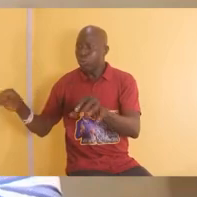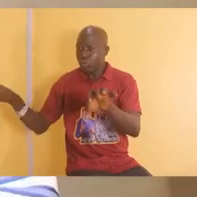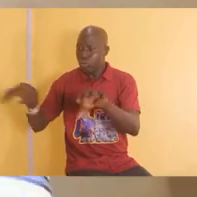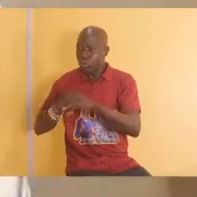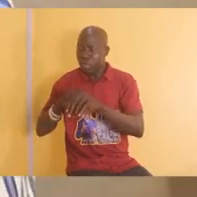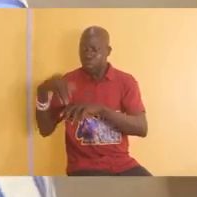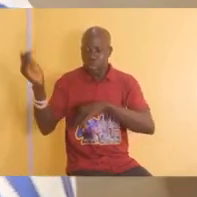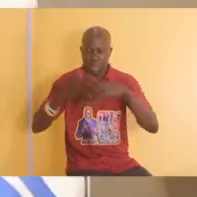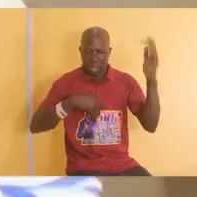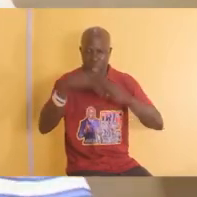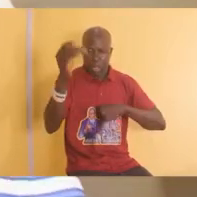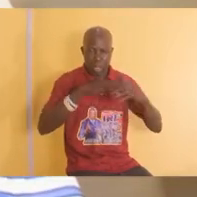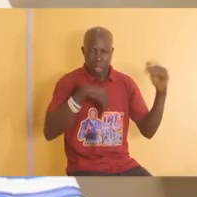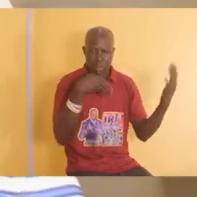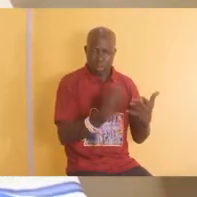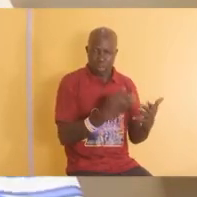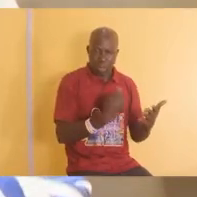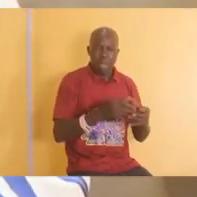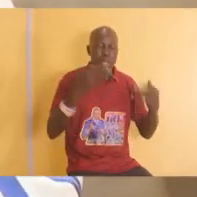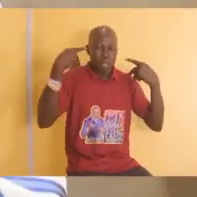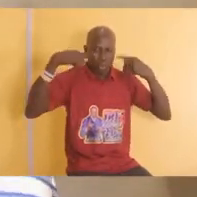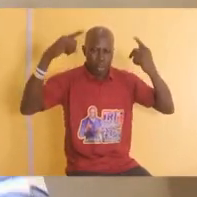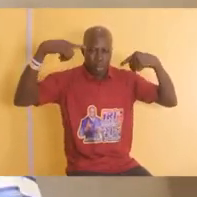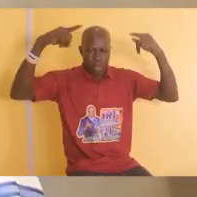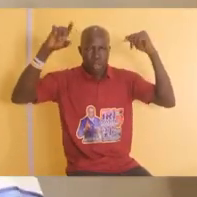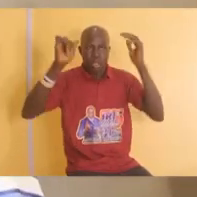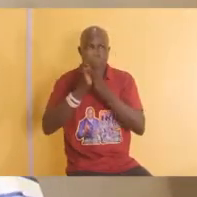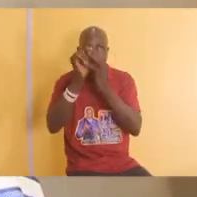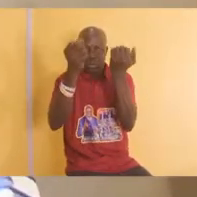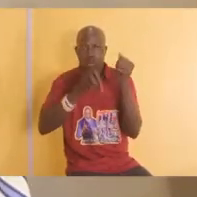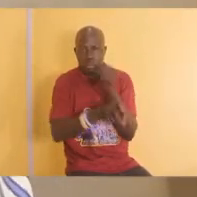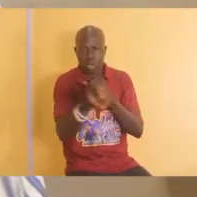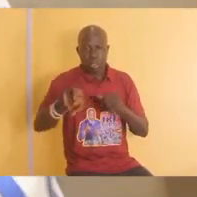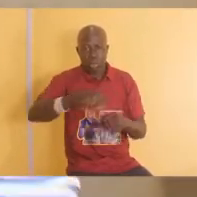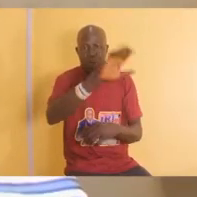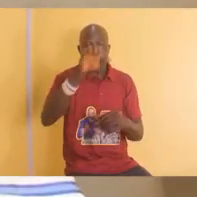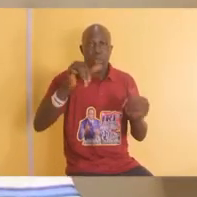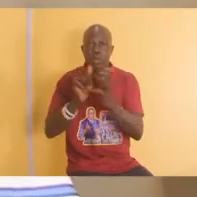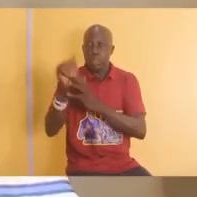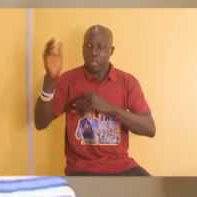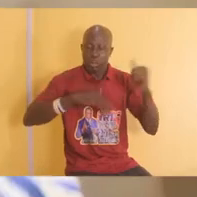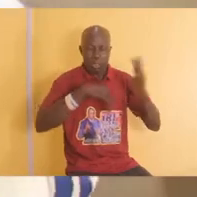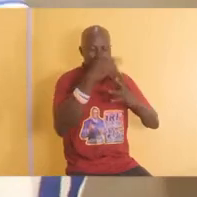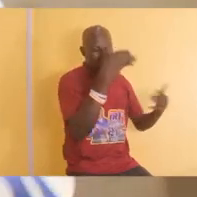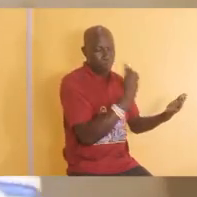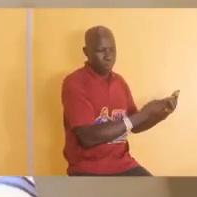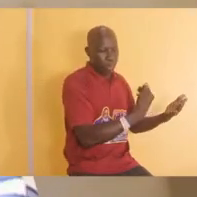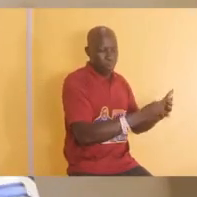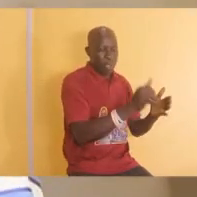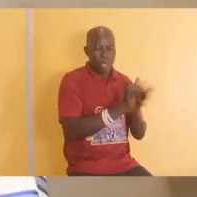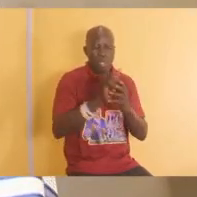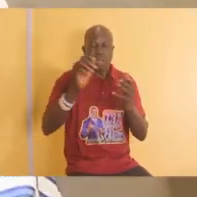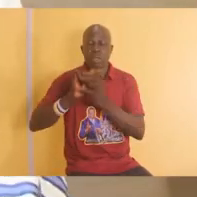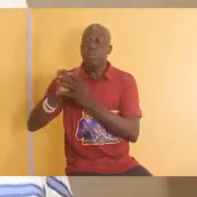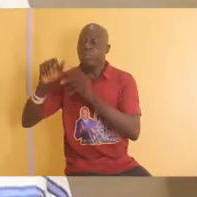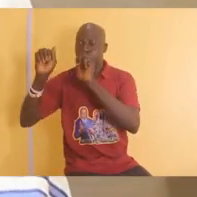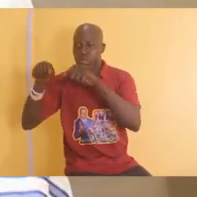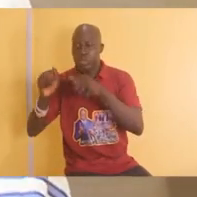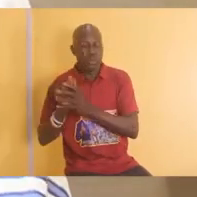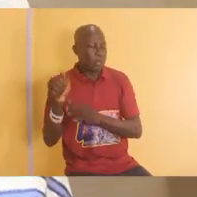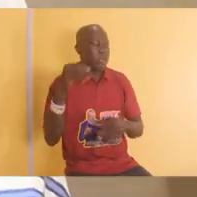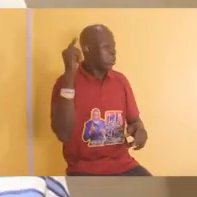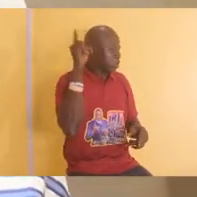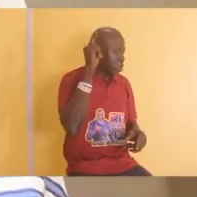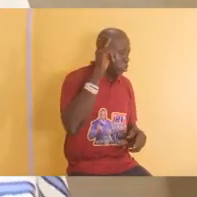want to do marriage with that spending money and succeed. Want to travel abroad. without paying what they say, say, and it's possible. Hey, me,